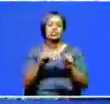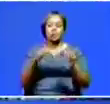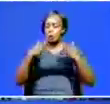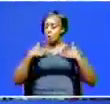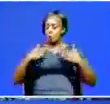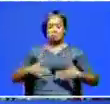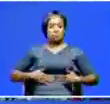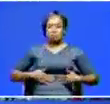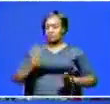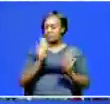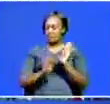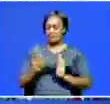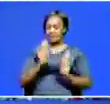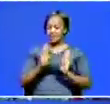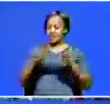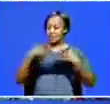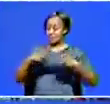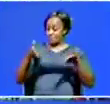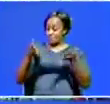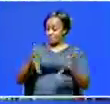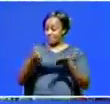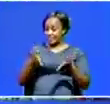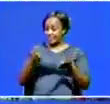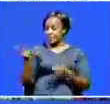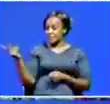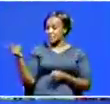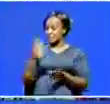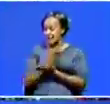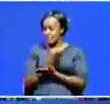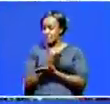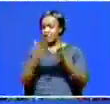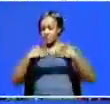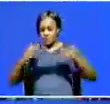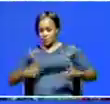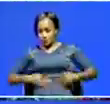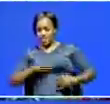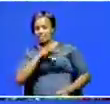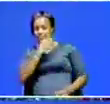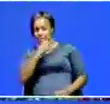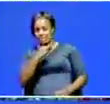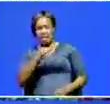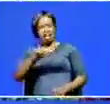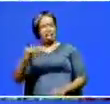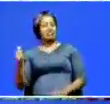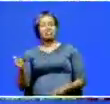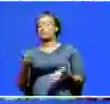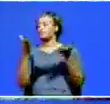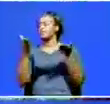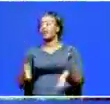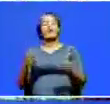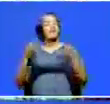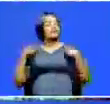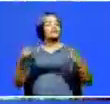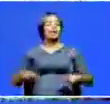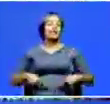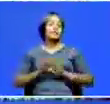language. Those who are present in both body and spirit, and those who are just present physically.